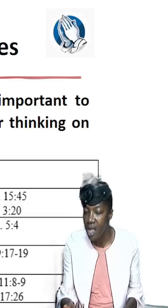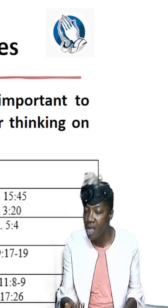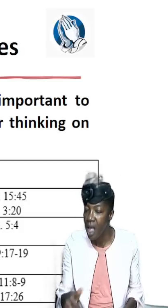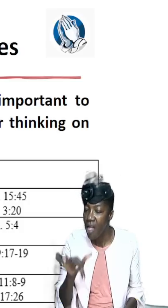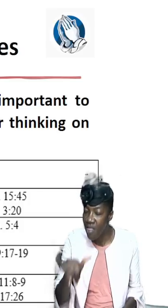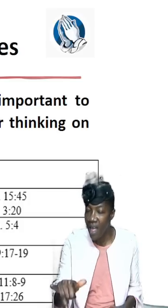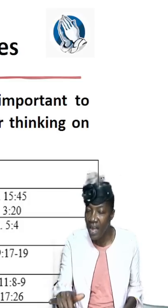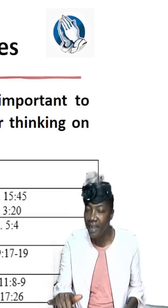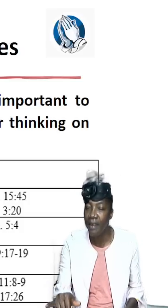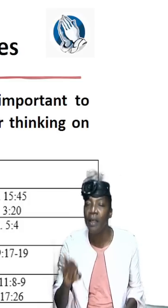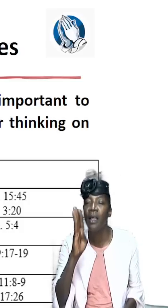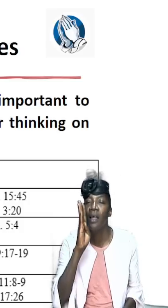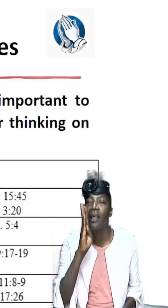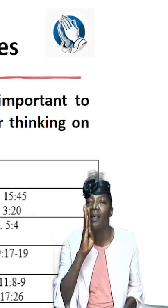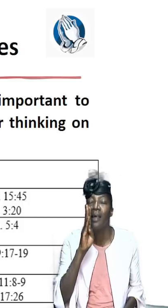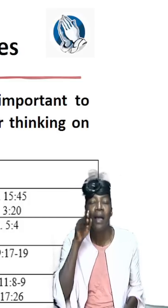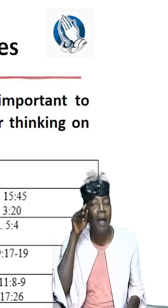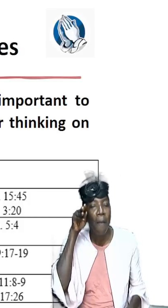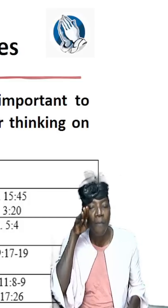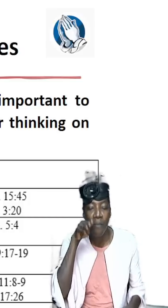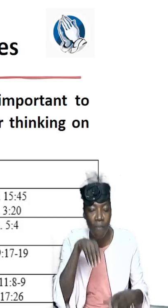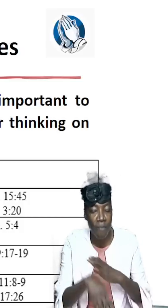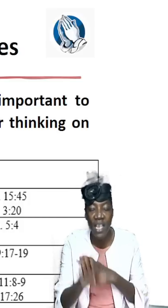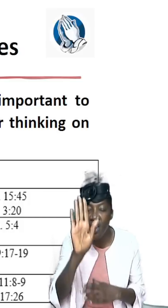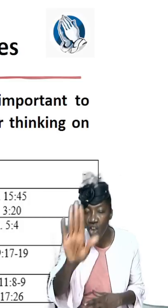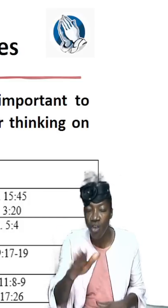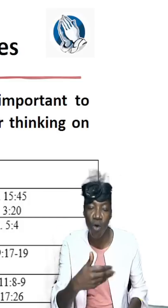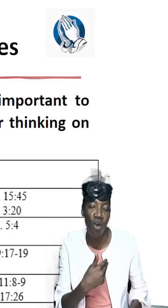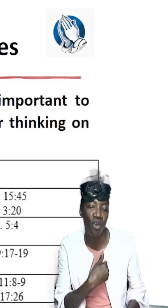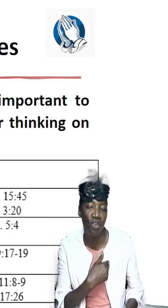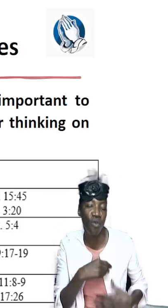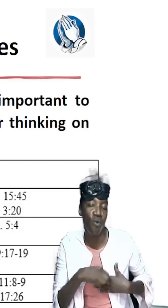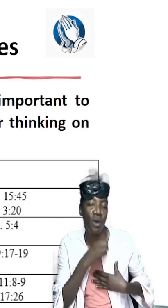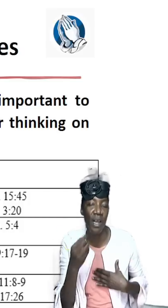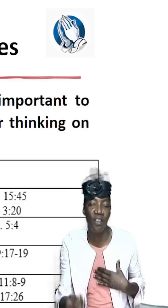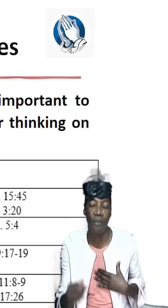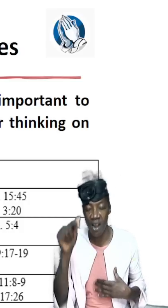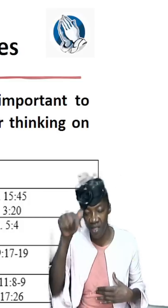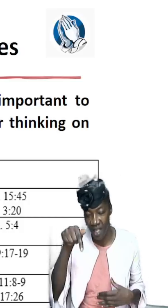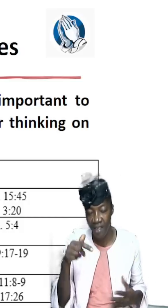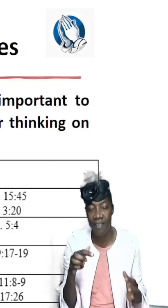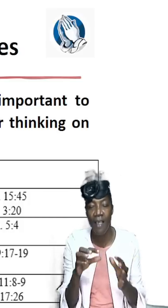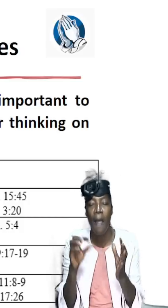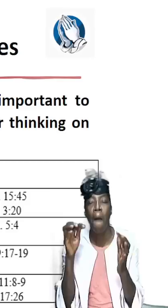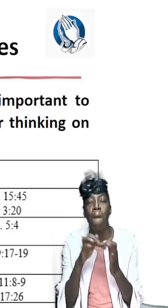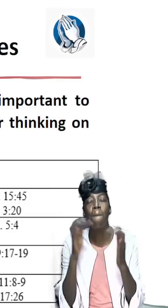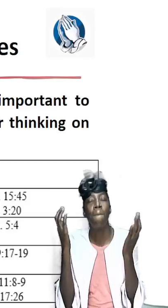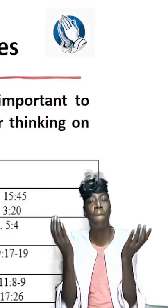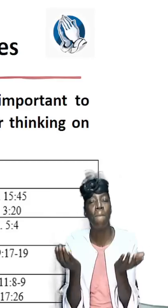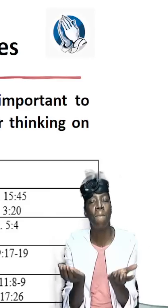and marinate our souls and our spirit. This is Bible. Now,